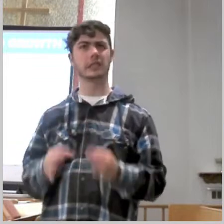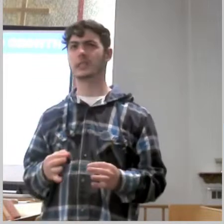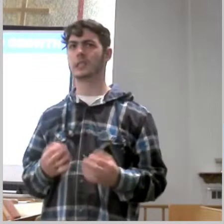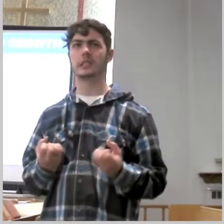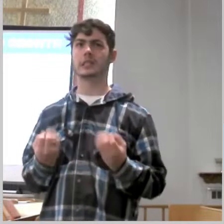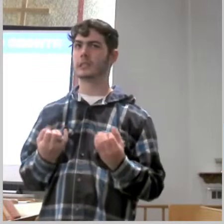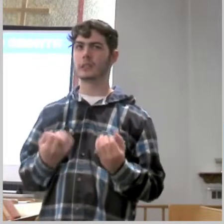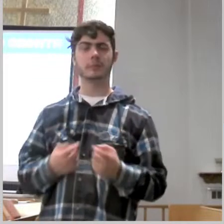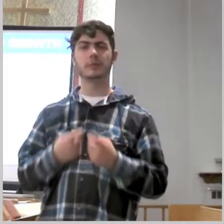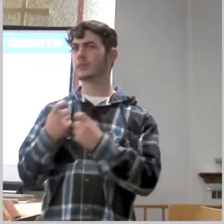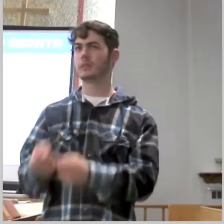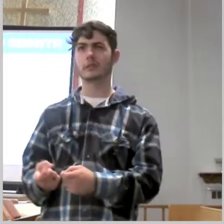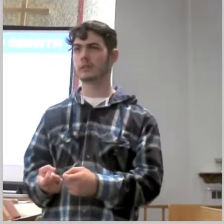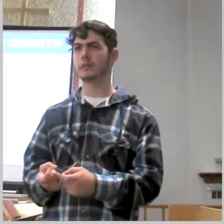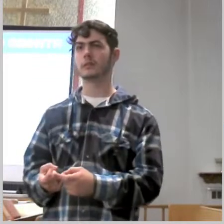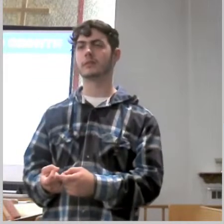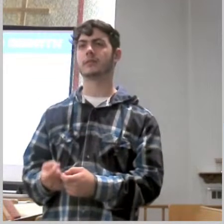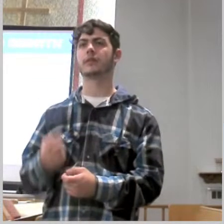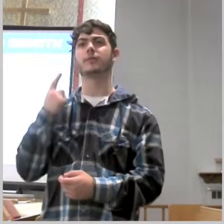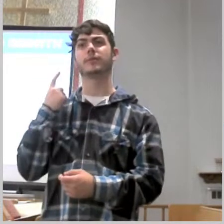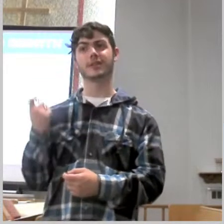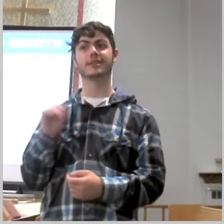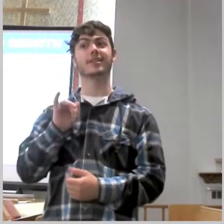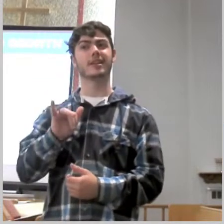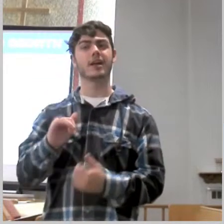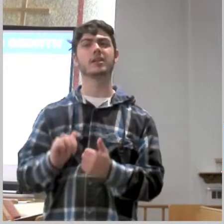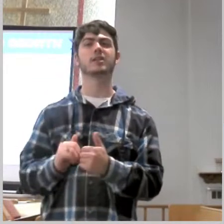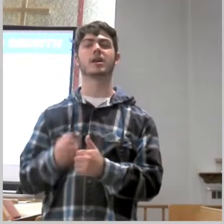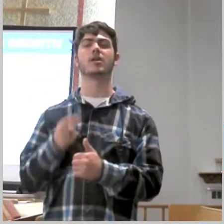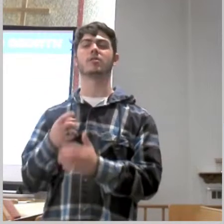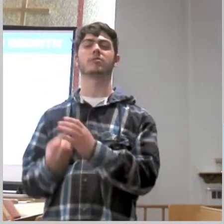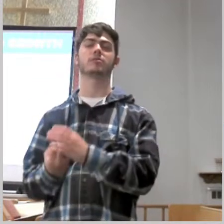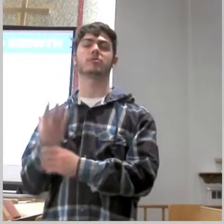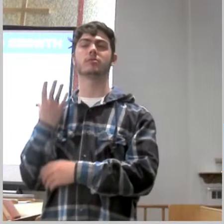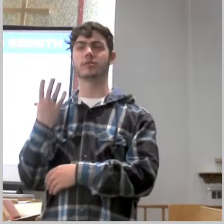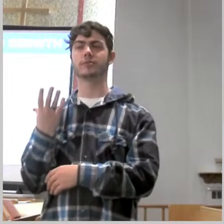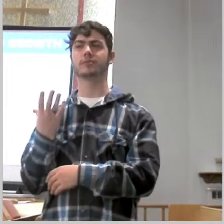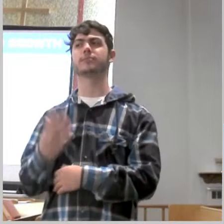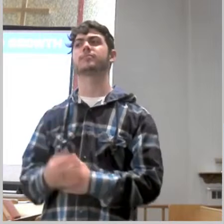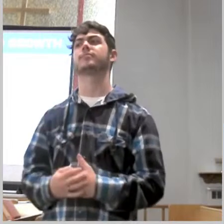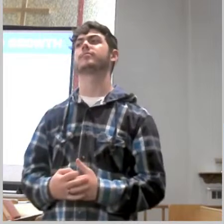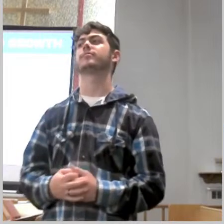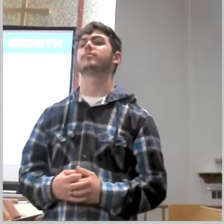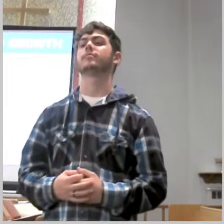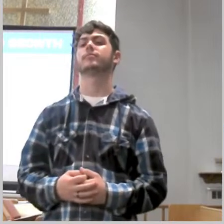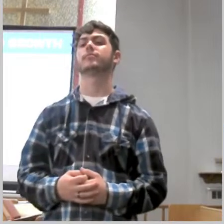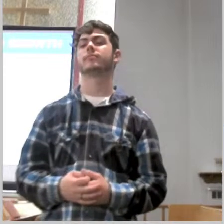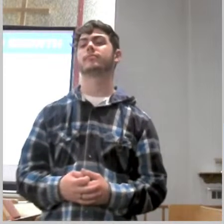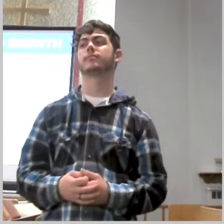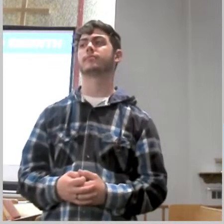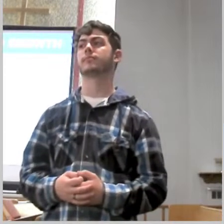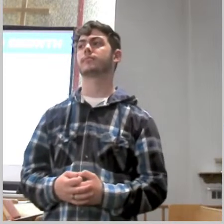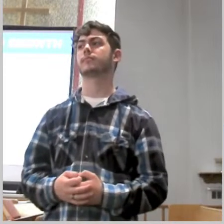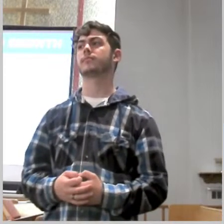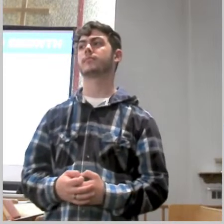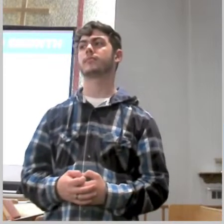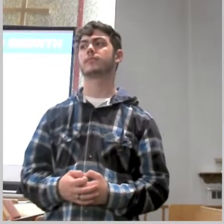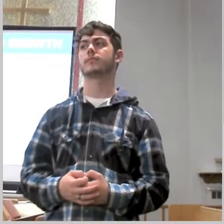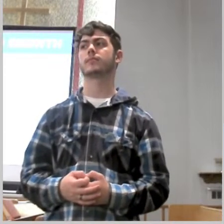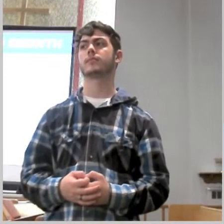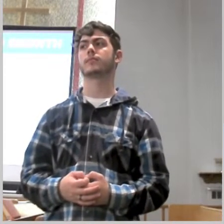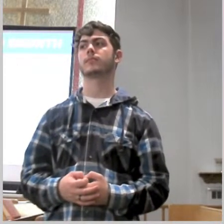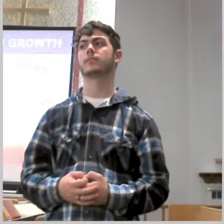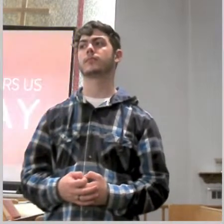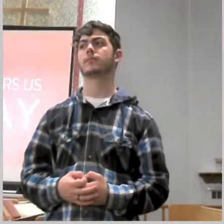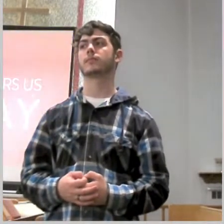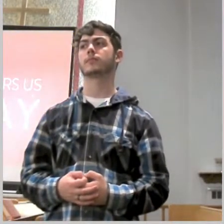give. Because that's precisely how you're going to grow and be stretched in your faith as you surrender your heart to the